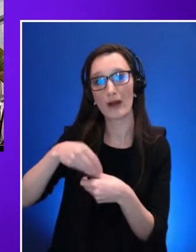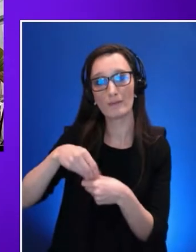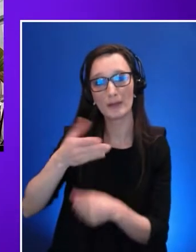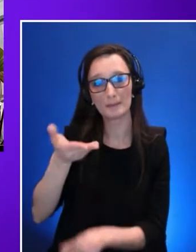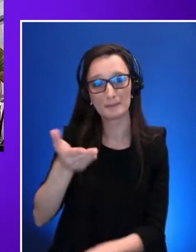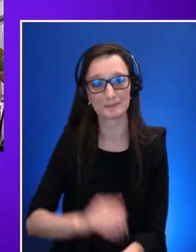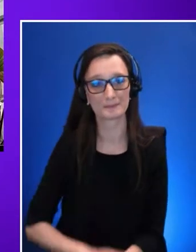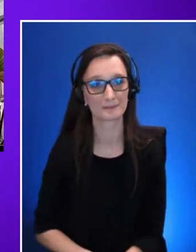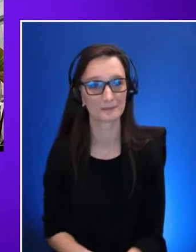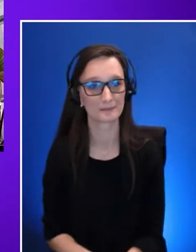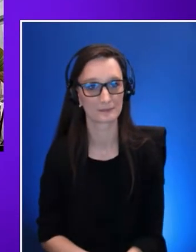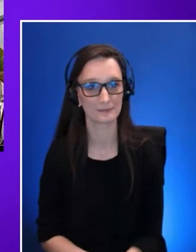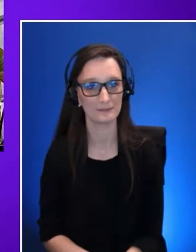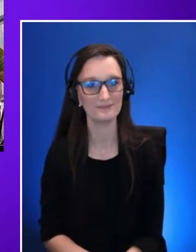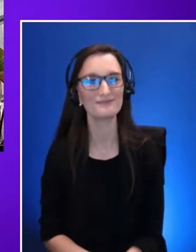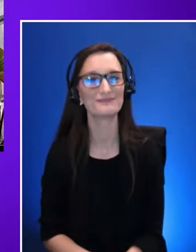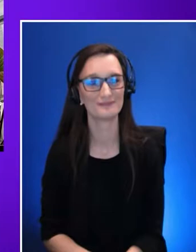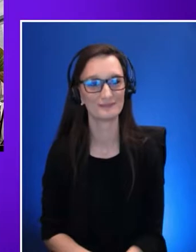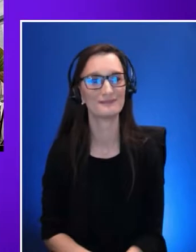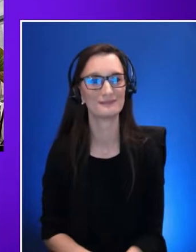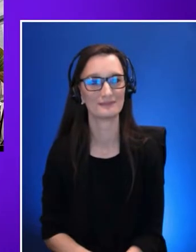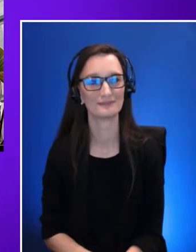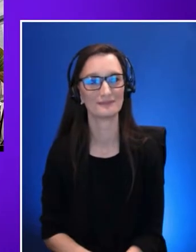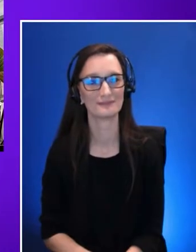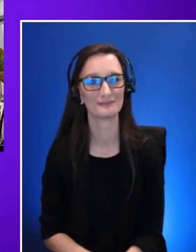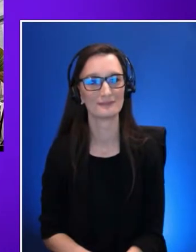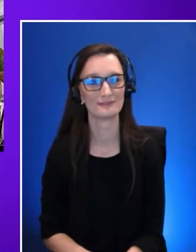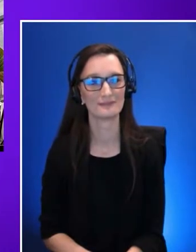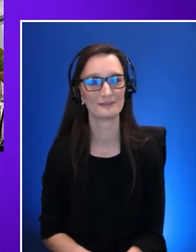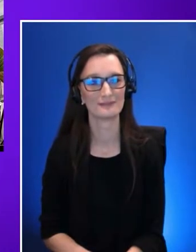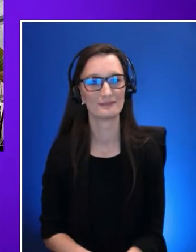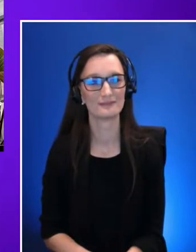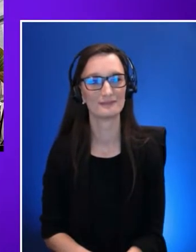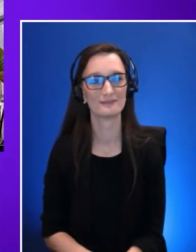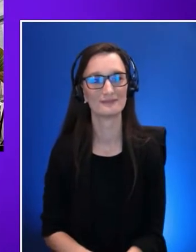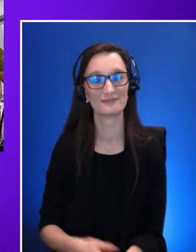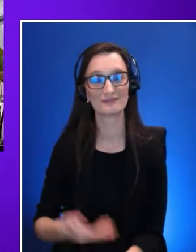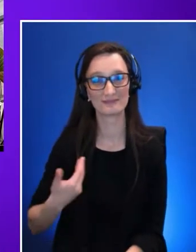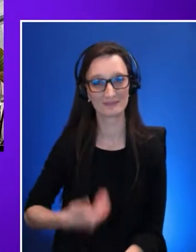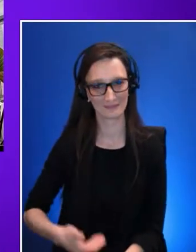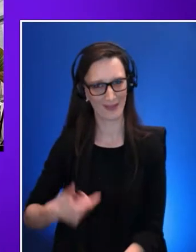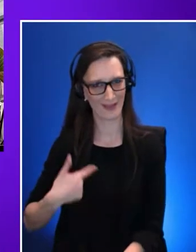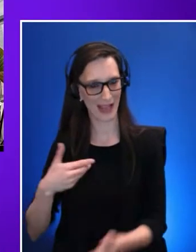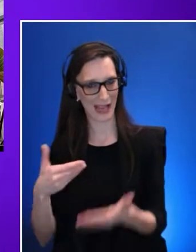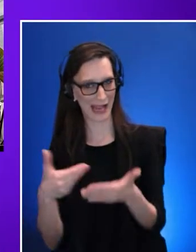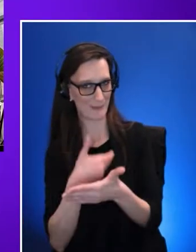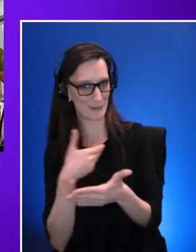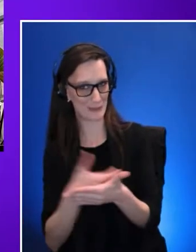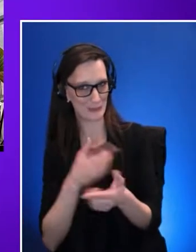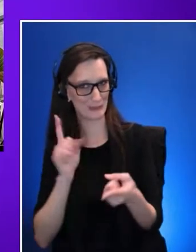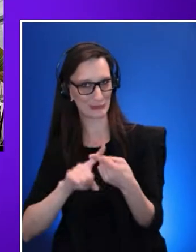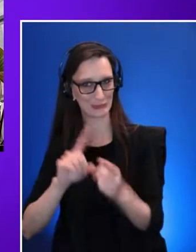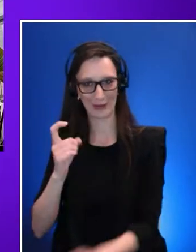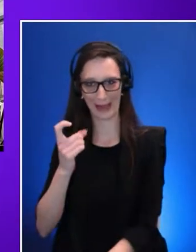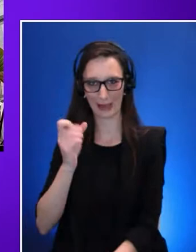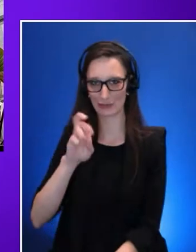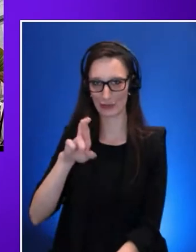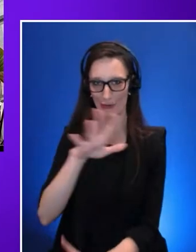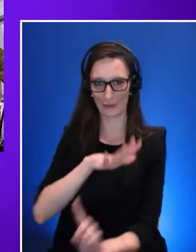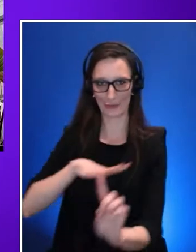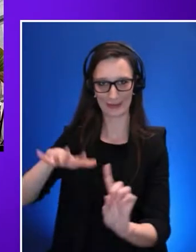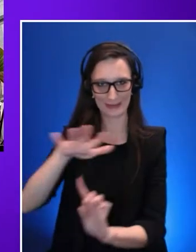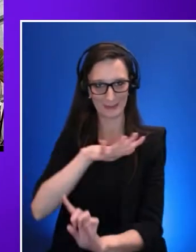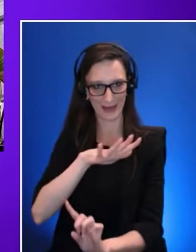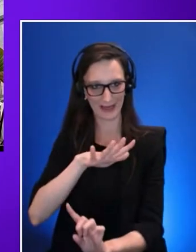Sure. I am relatively new to the XR space. Starting at the beginning of COVID